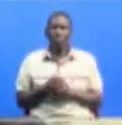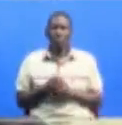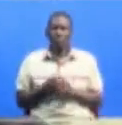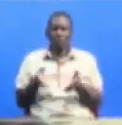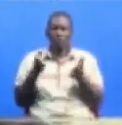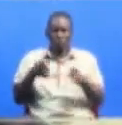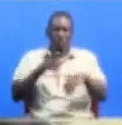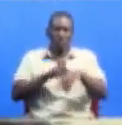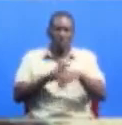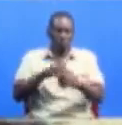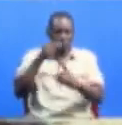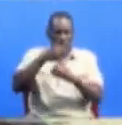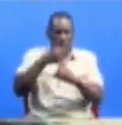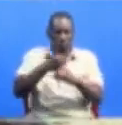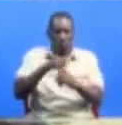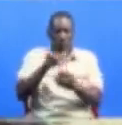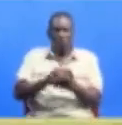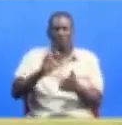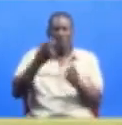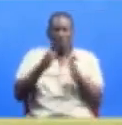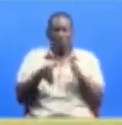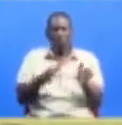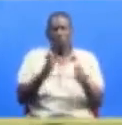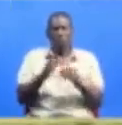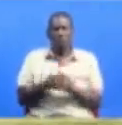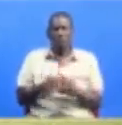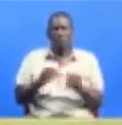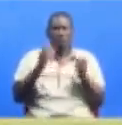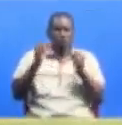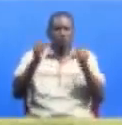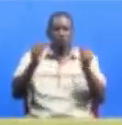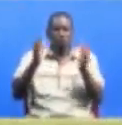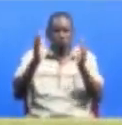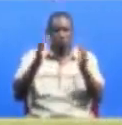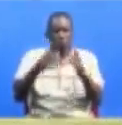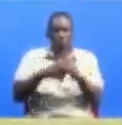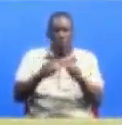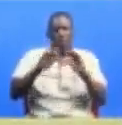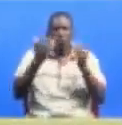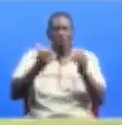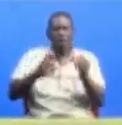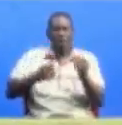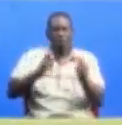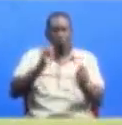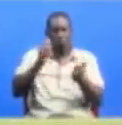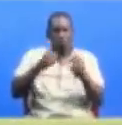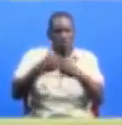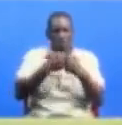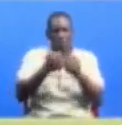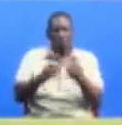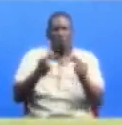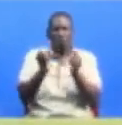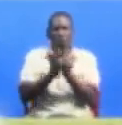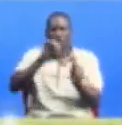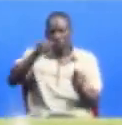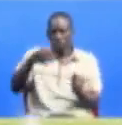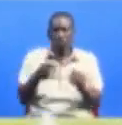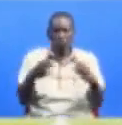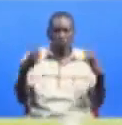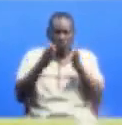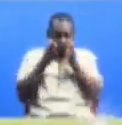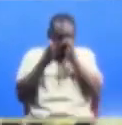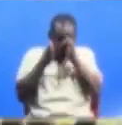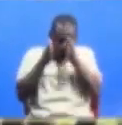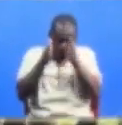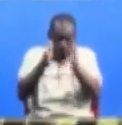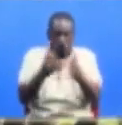it's now trying to fight for that second chance. Shujaa will kick off the World Rugby Challenger Series on the 12th of January, with the